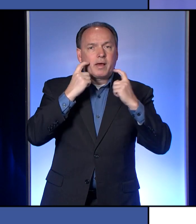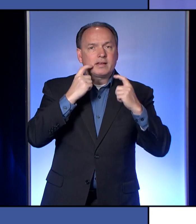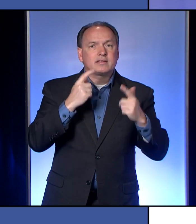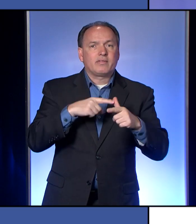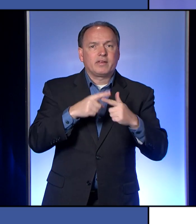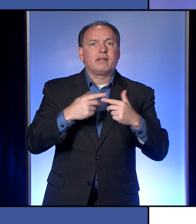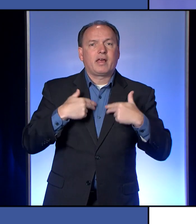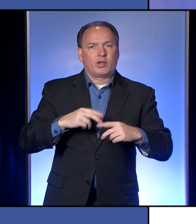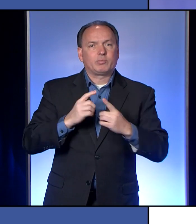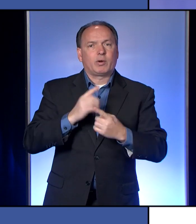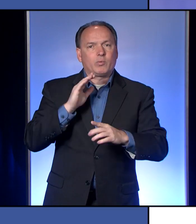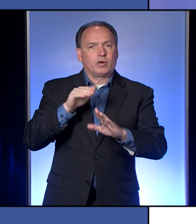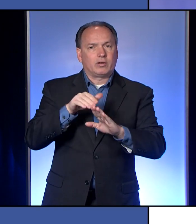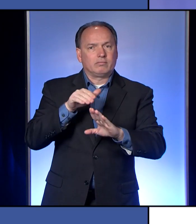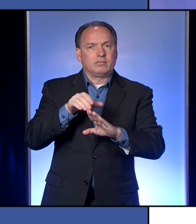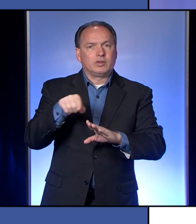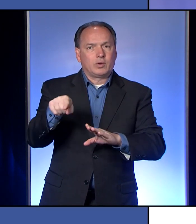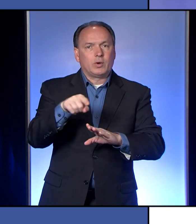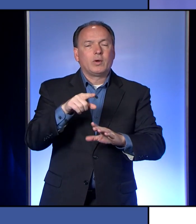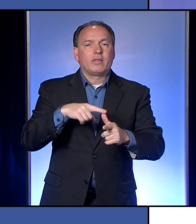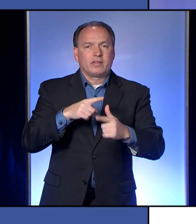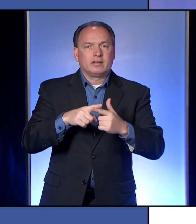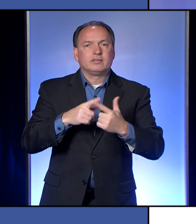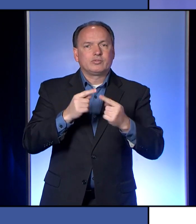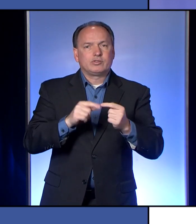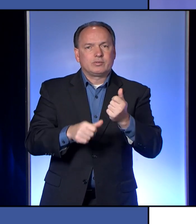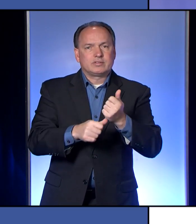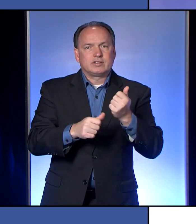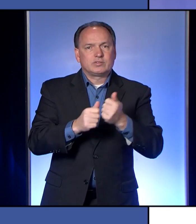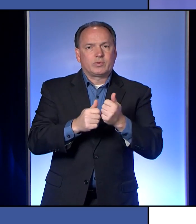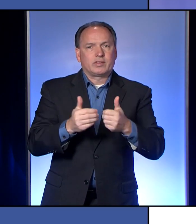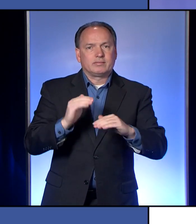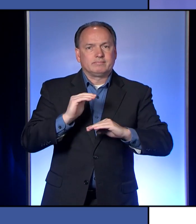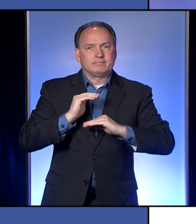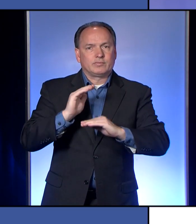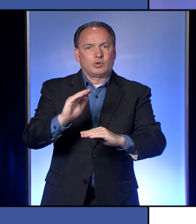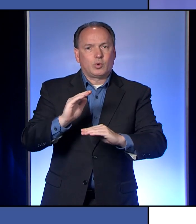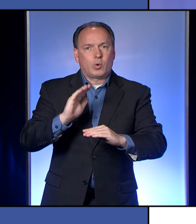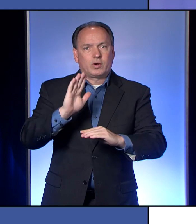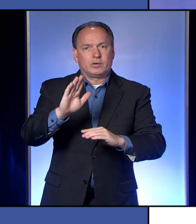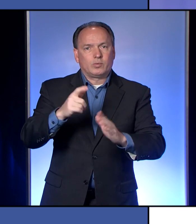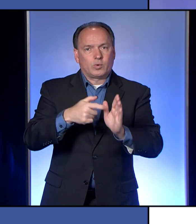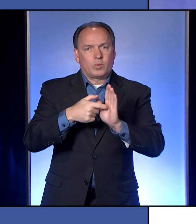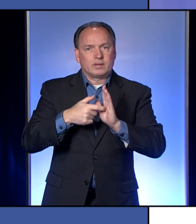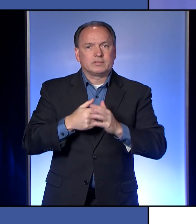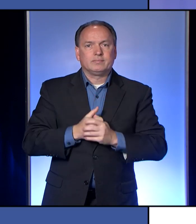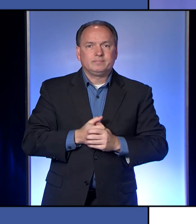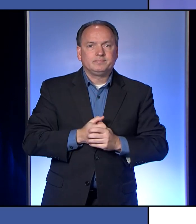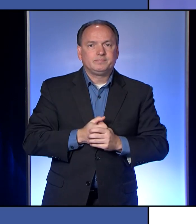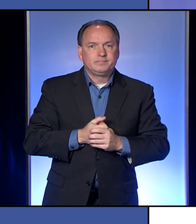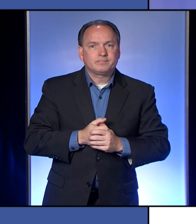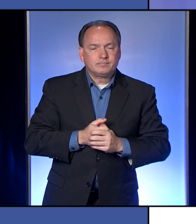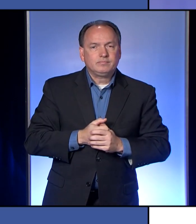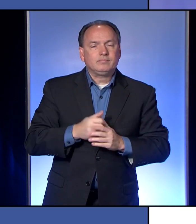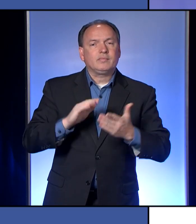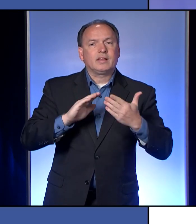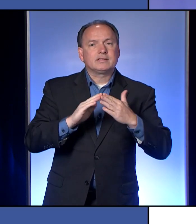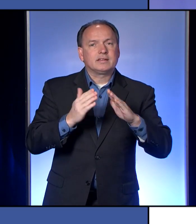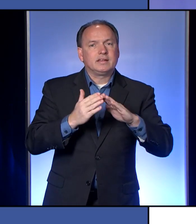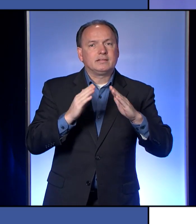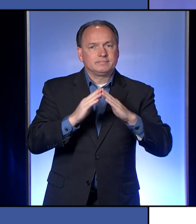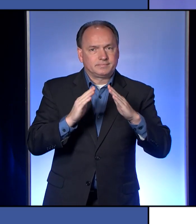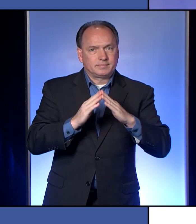health department will get back to you and try to assist with fulfilling your specific request. The City of